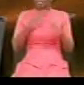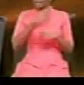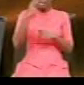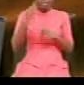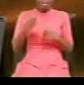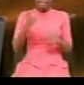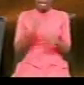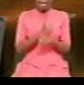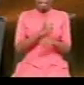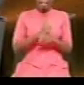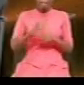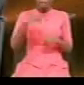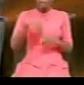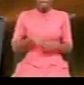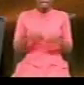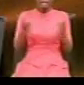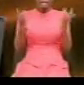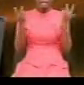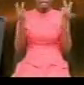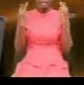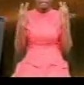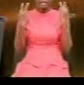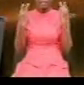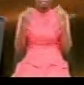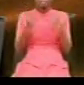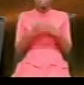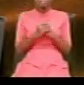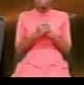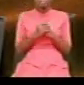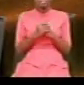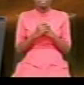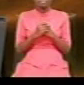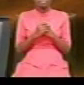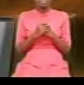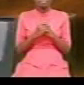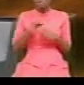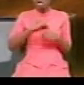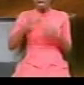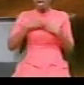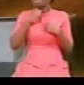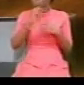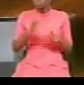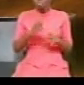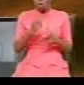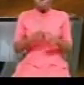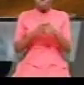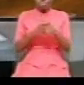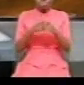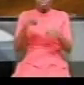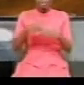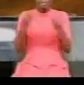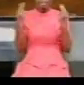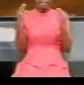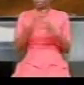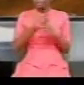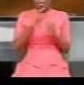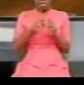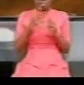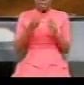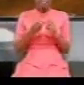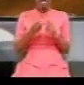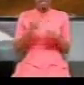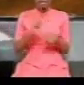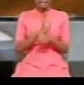in vain, neither labored in vain. I have not run in vain, neither